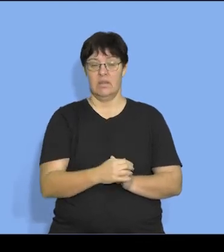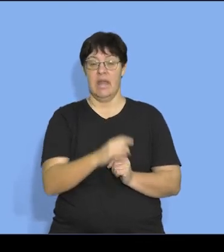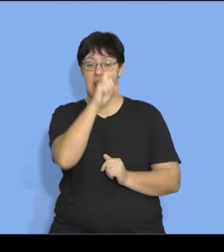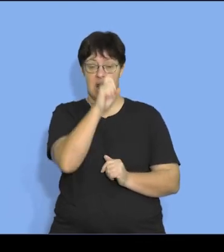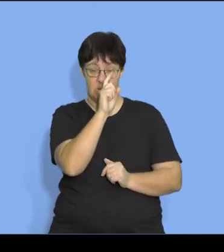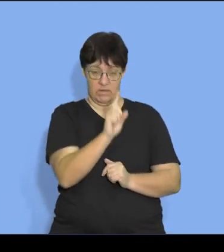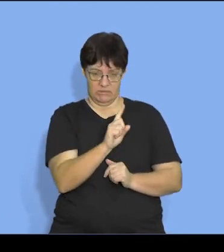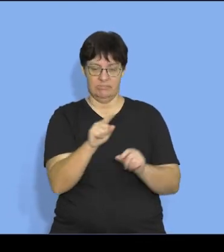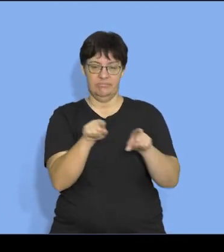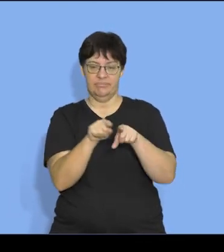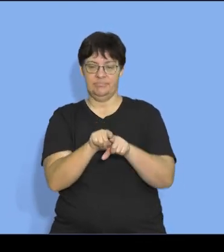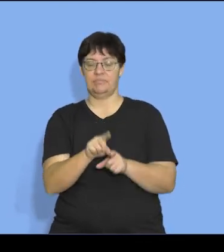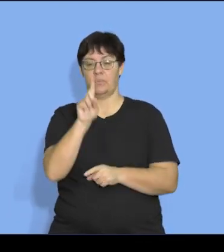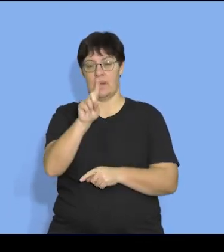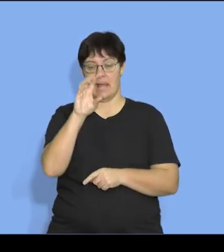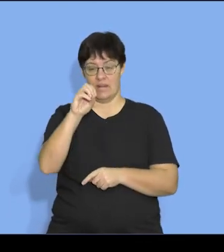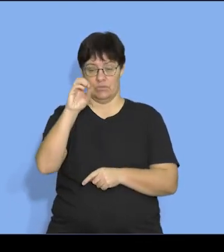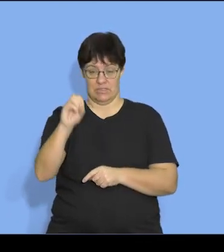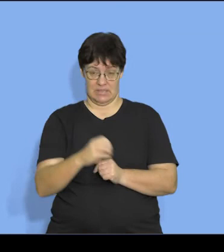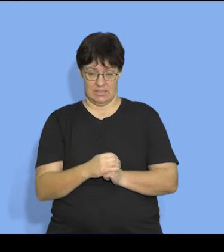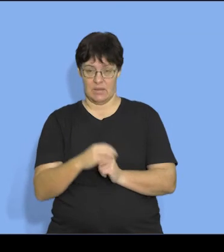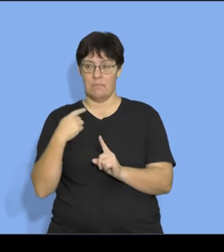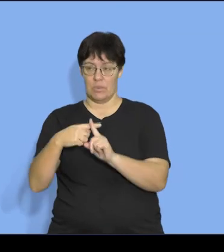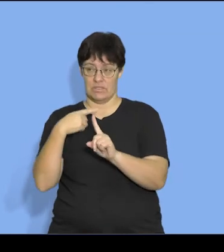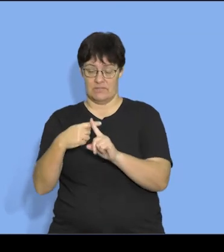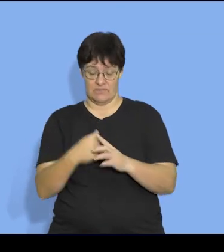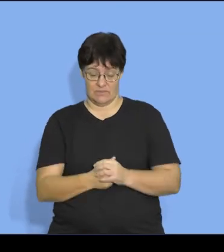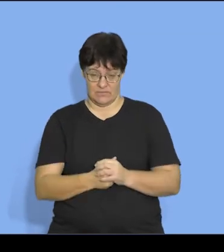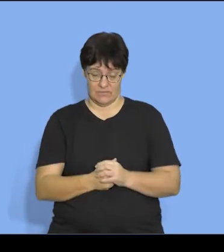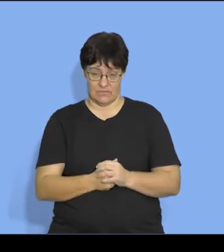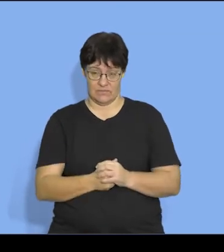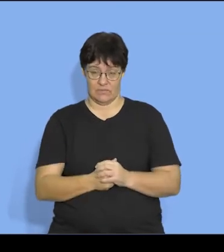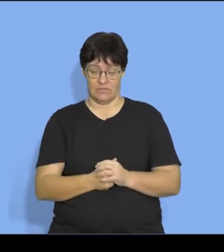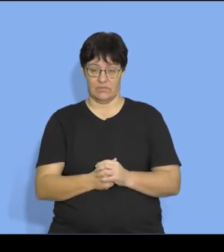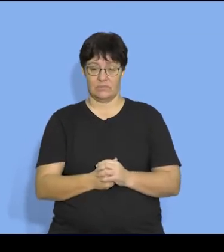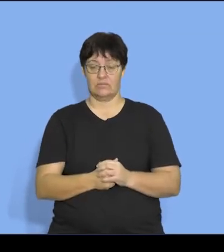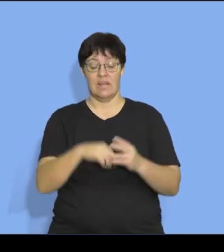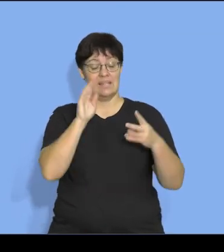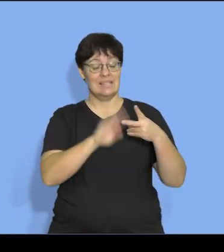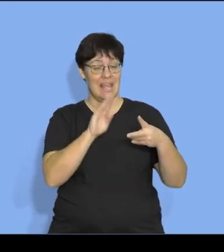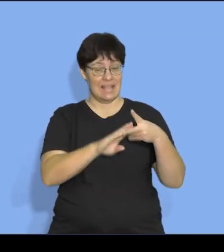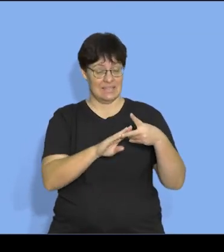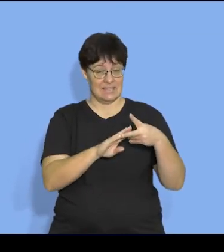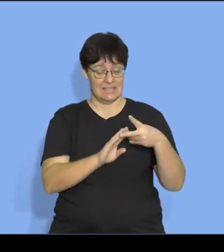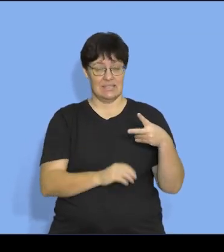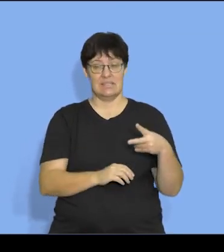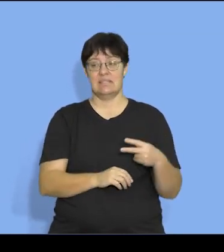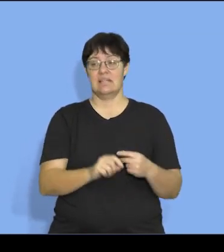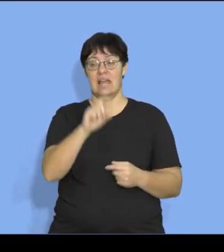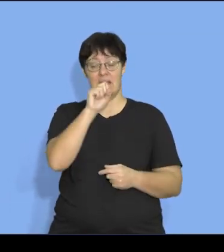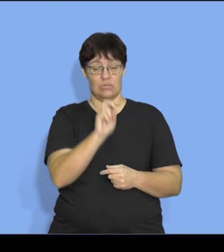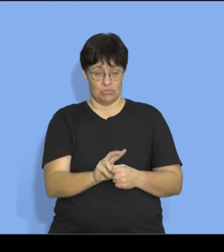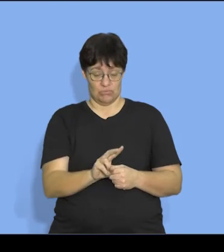okay, was 100 meters, and that's positive. My second distance